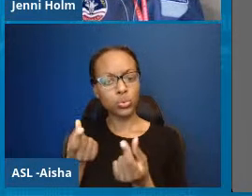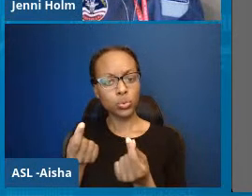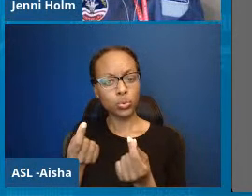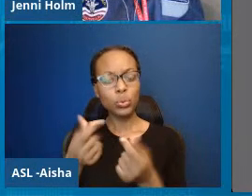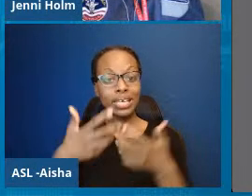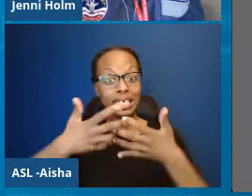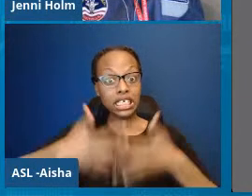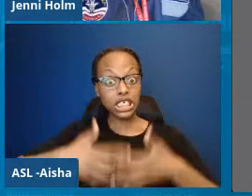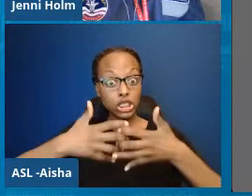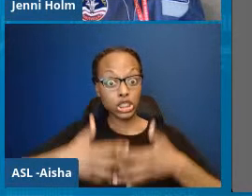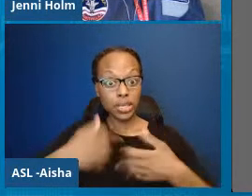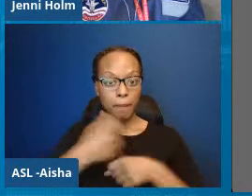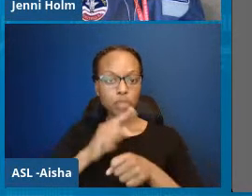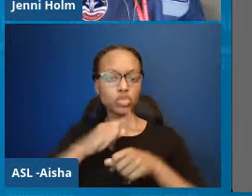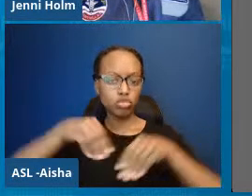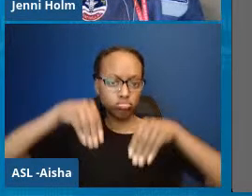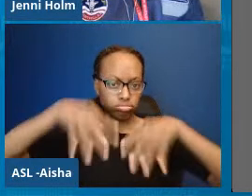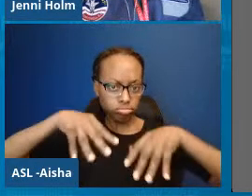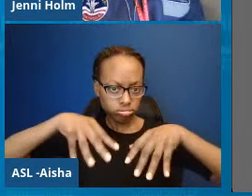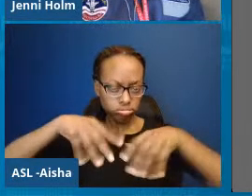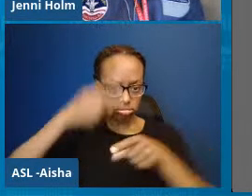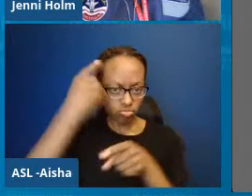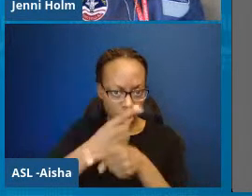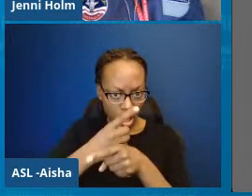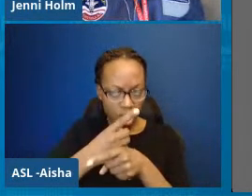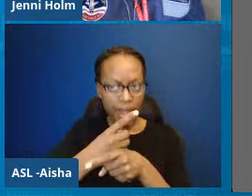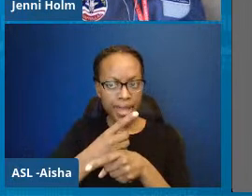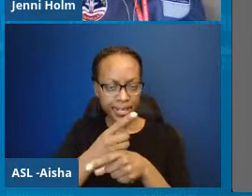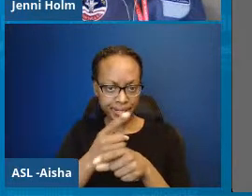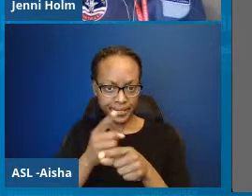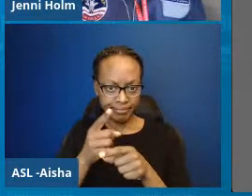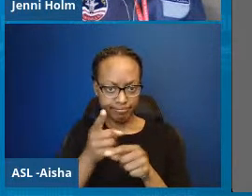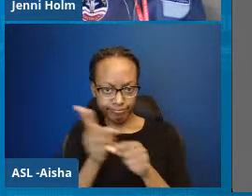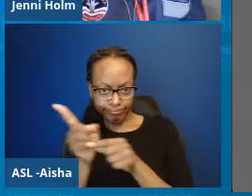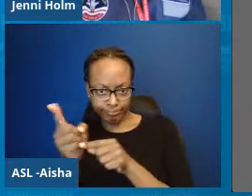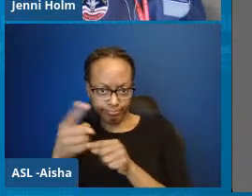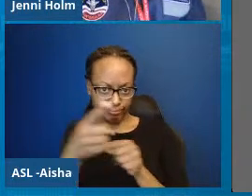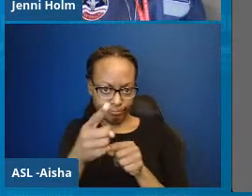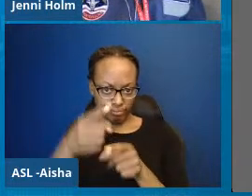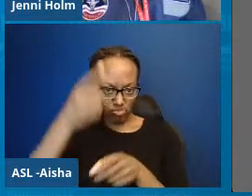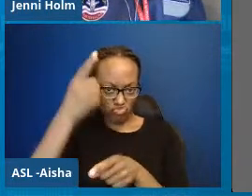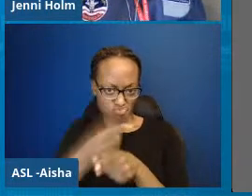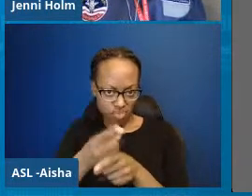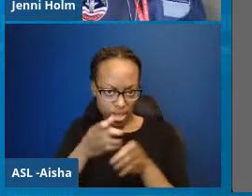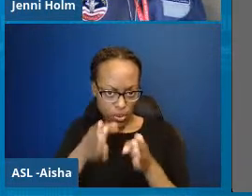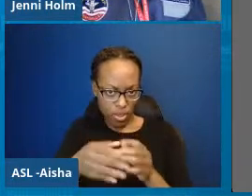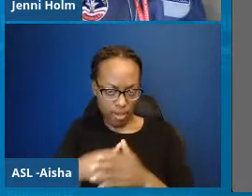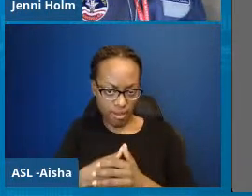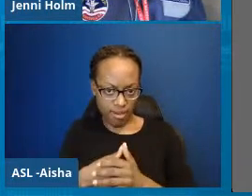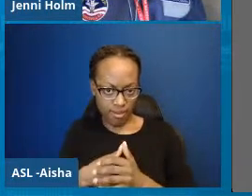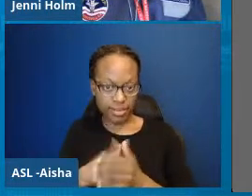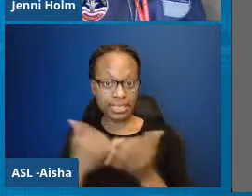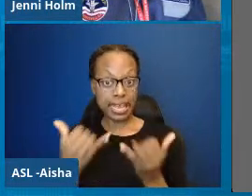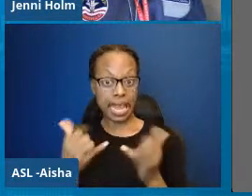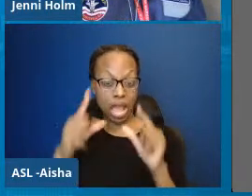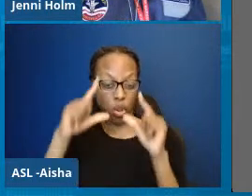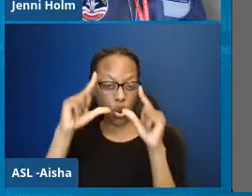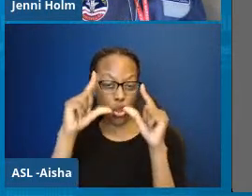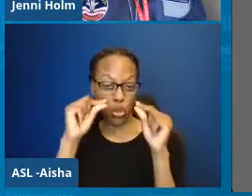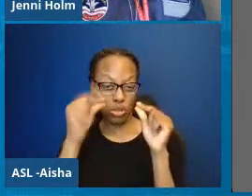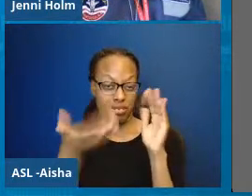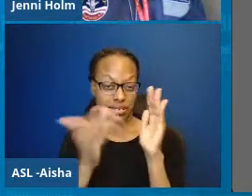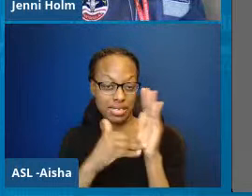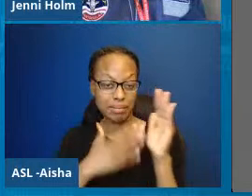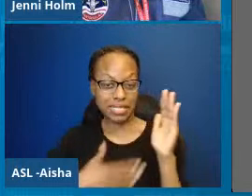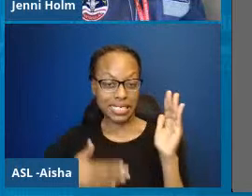and the spacecraft moving in the right direction. So we're going to, once again, I want you to close your eyes for me because this will take you no time at all.